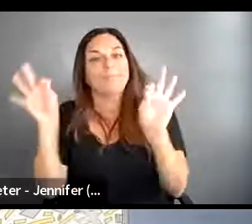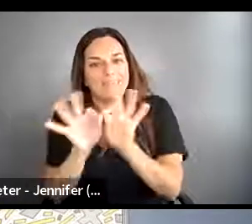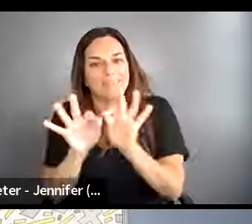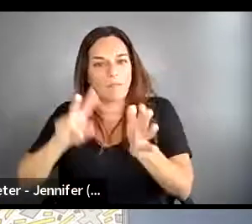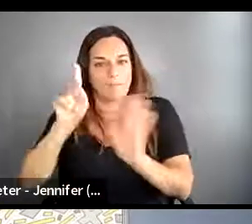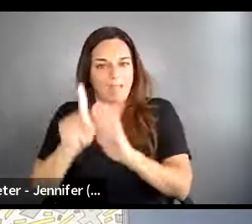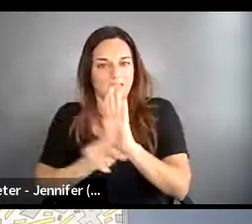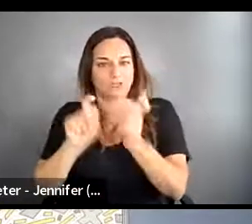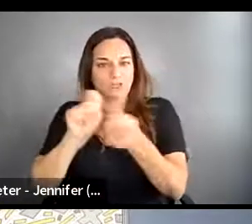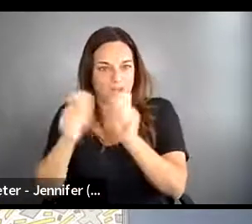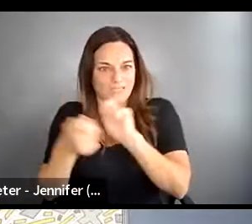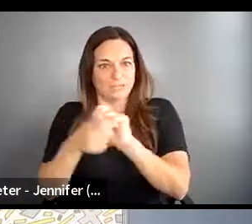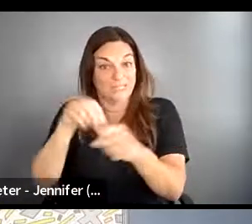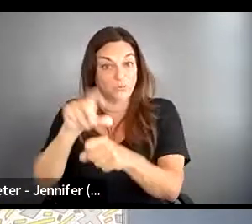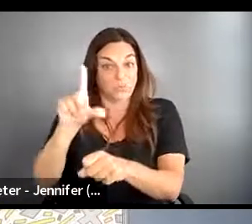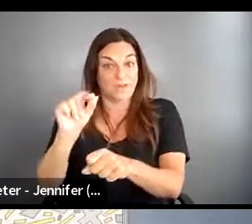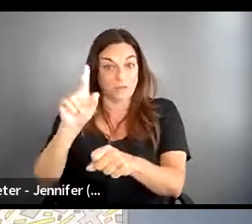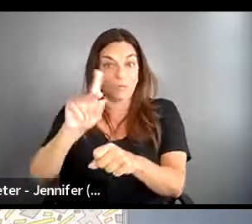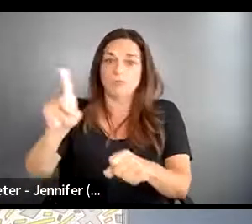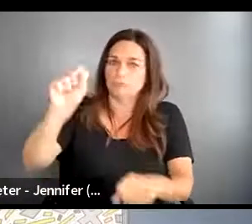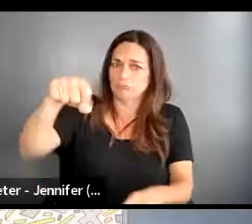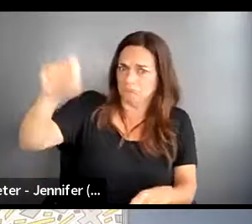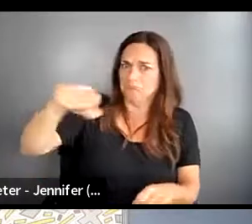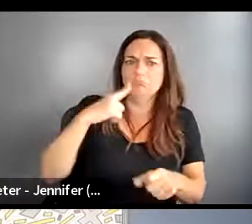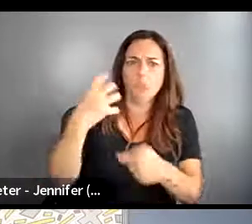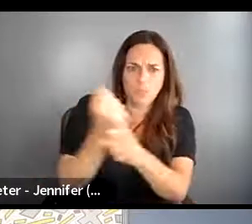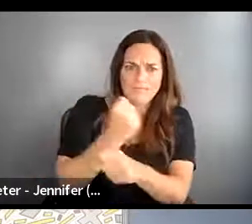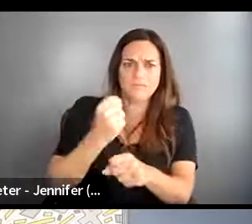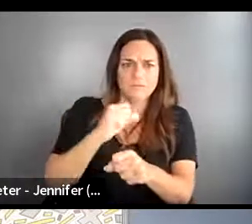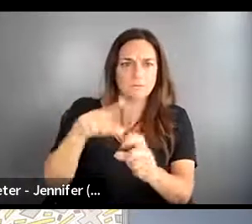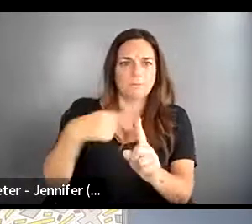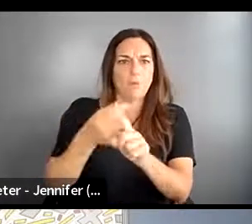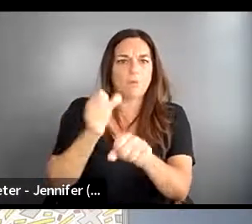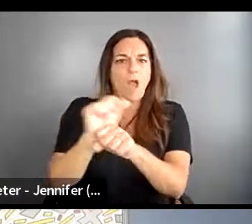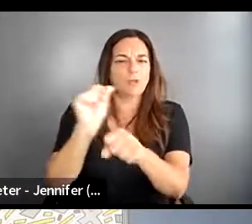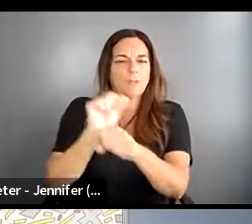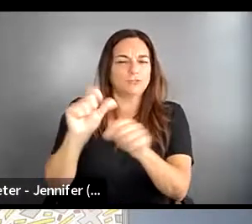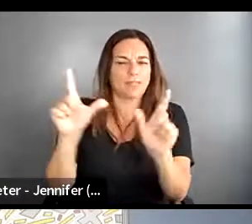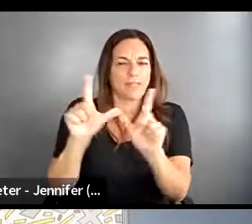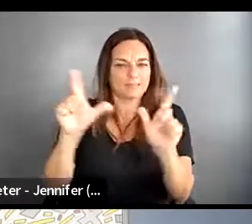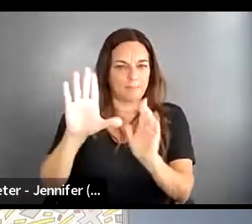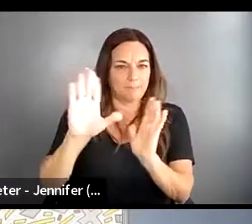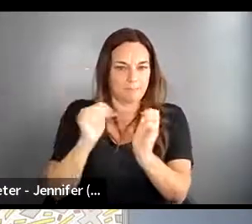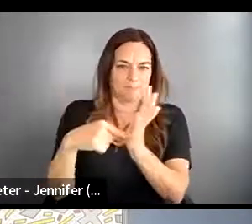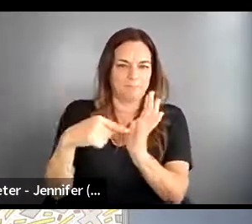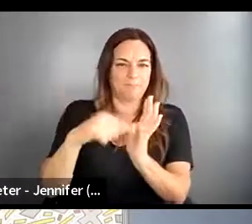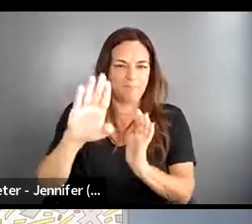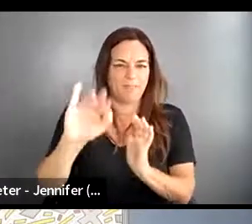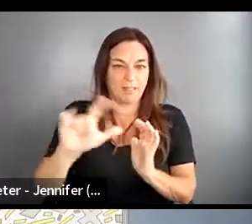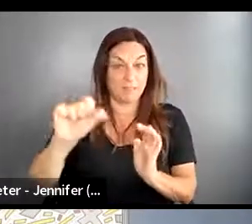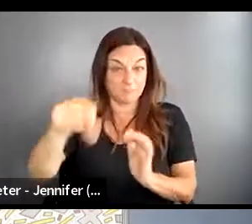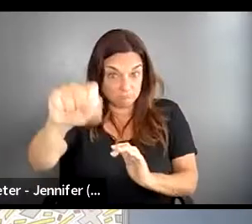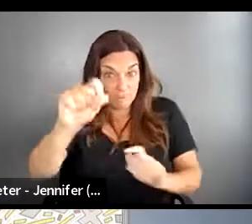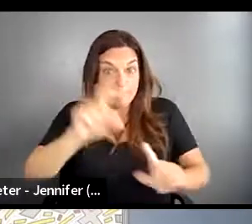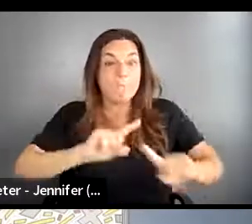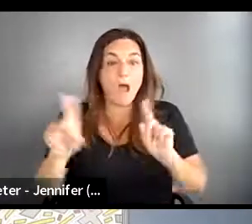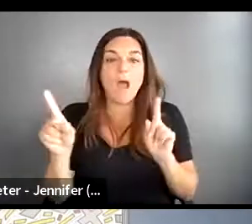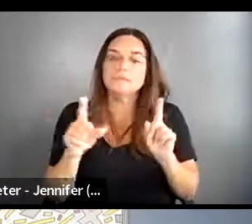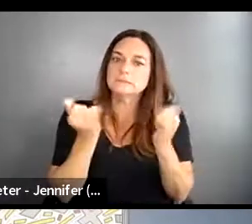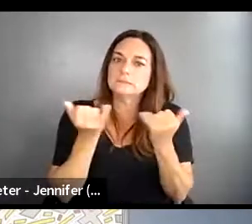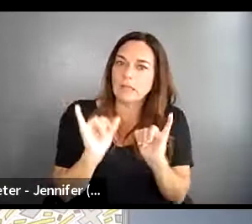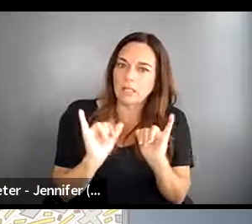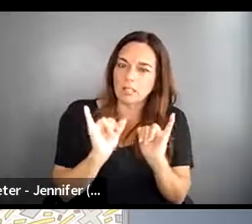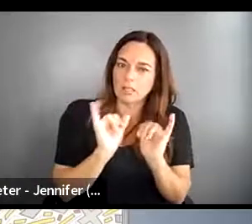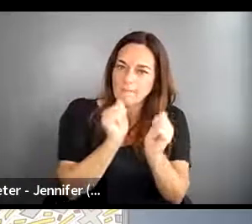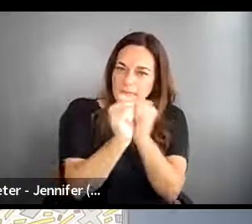are we, yes, we had that win around the occupational licensing bill, but we were also pushing a couple of other priority bills that address